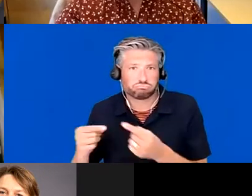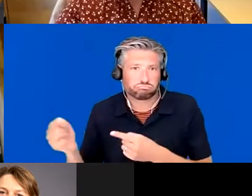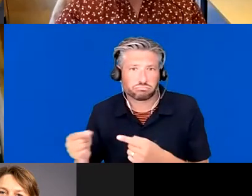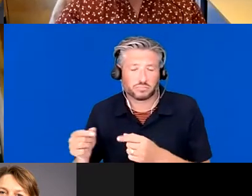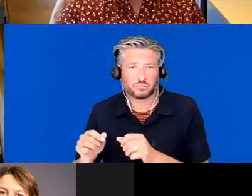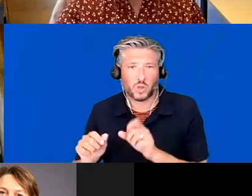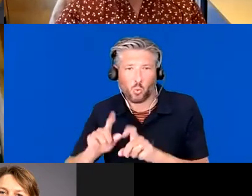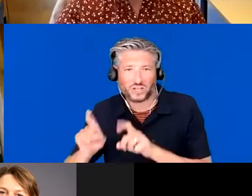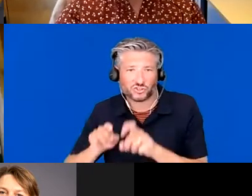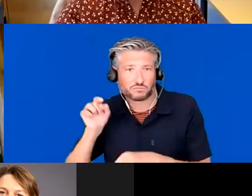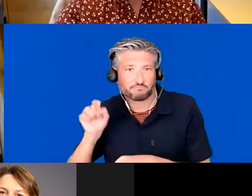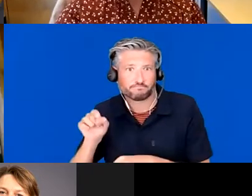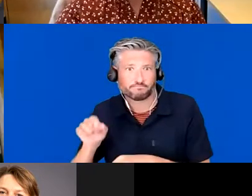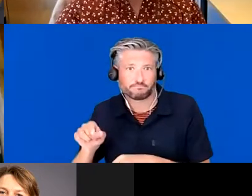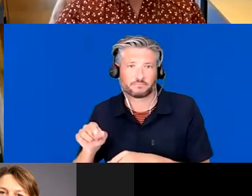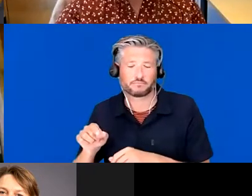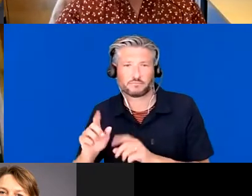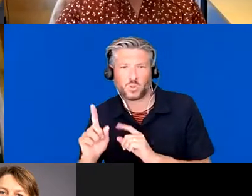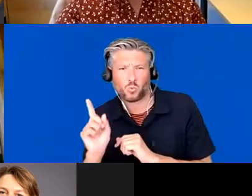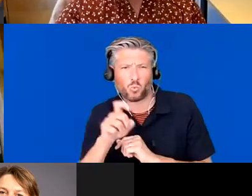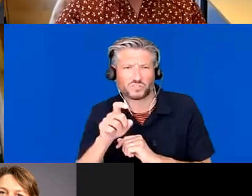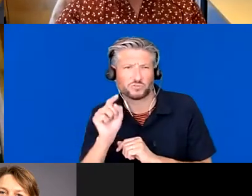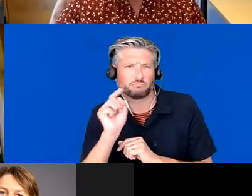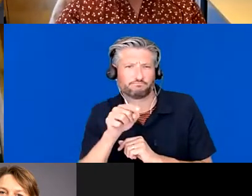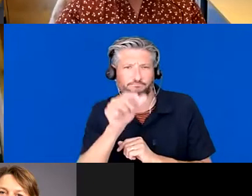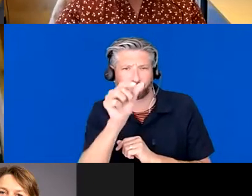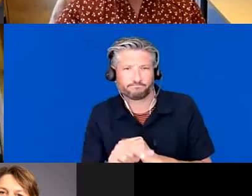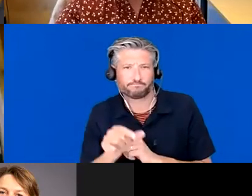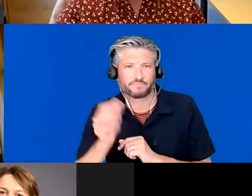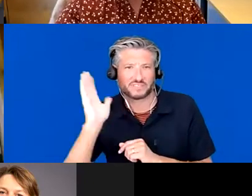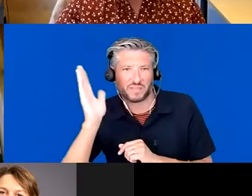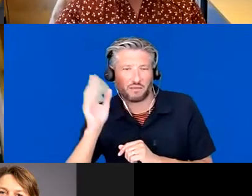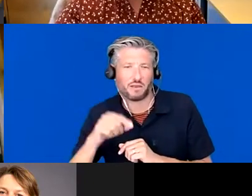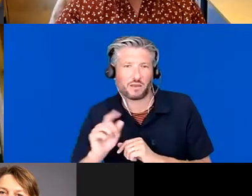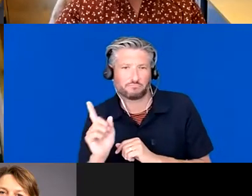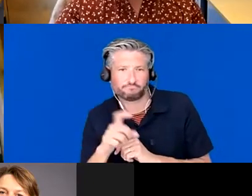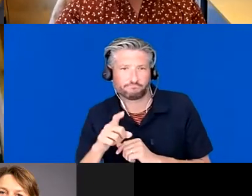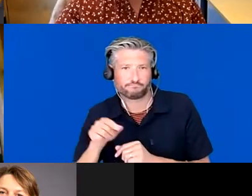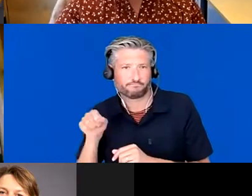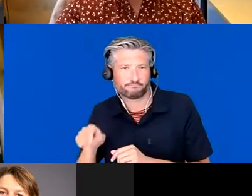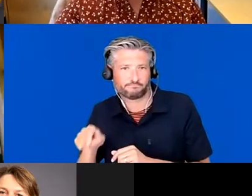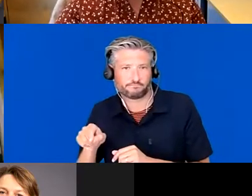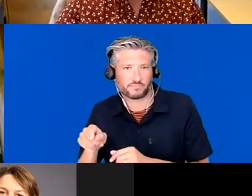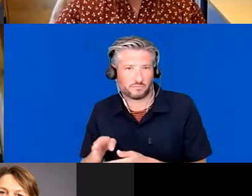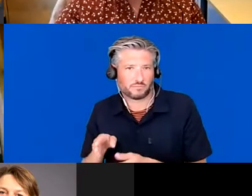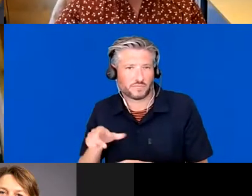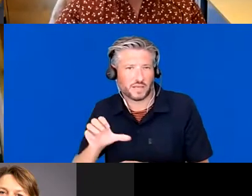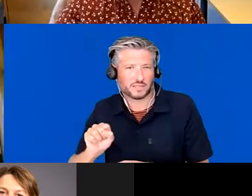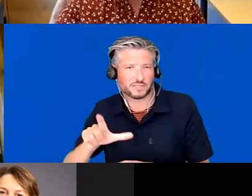and to Miriam Meyerhoff. And then these were answered. So that was